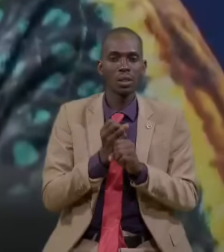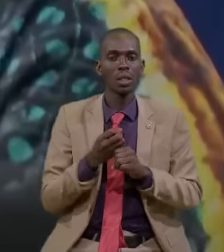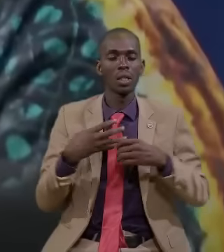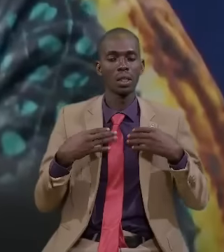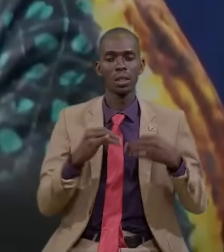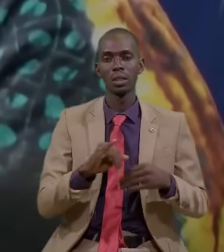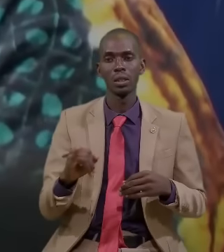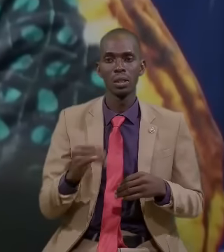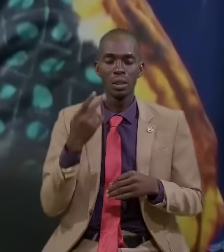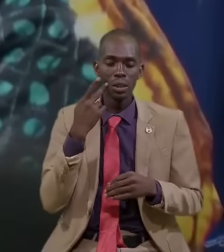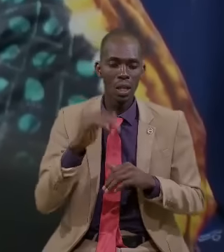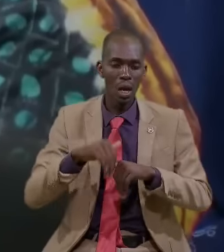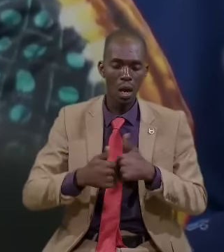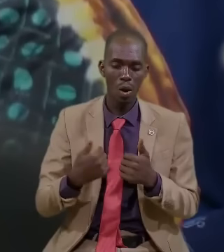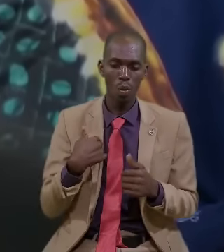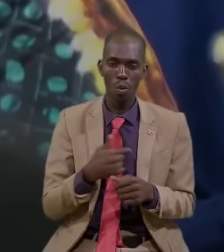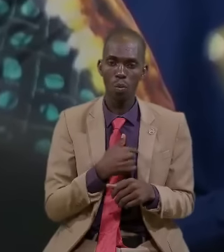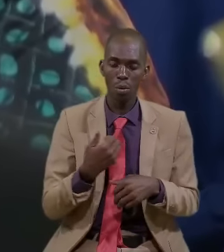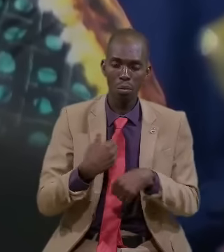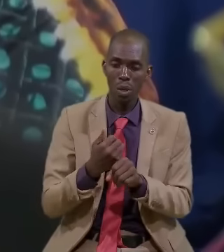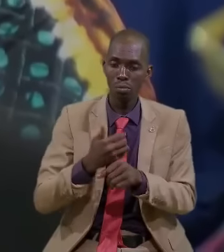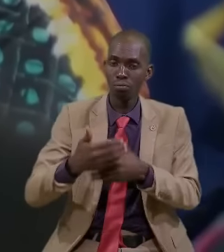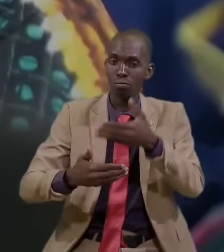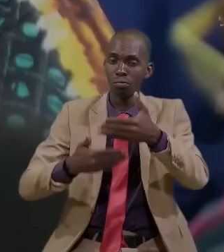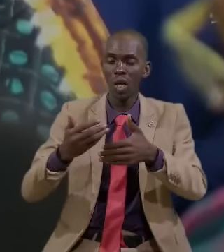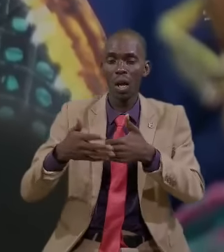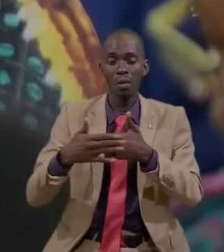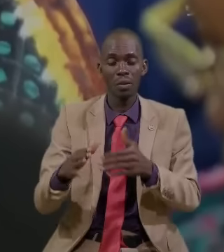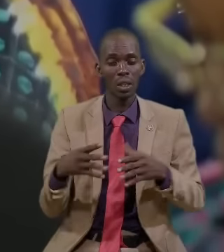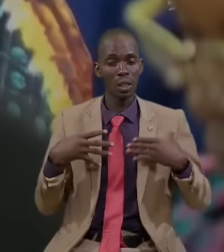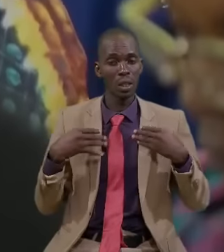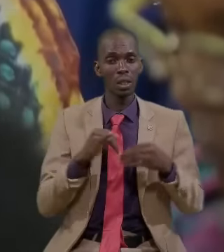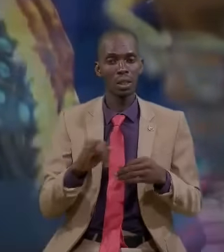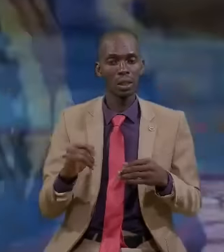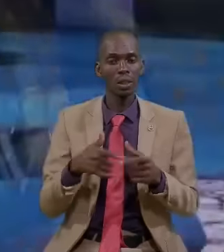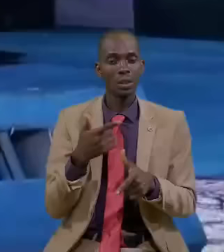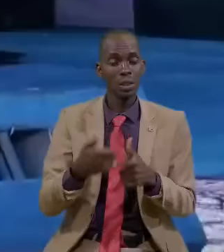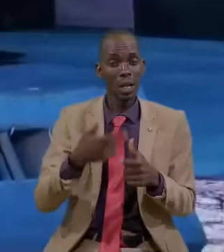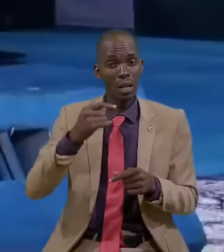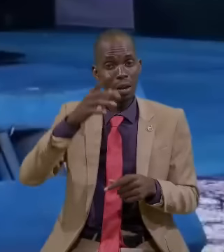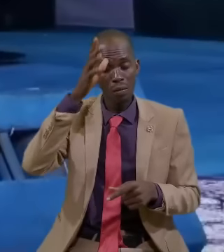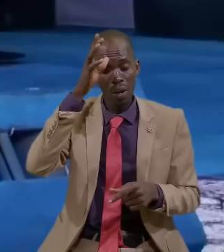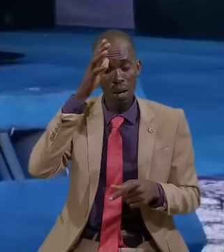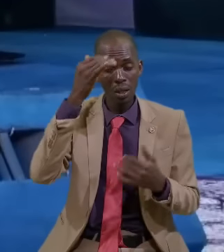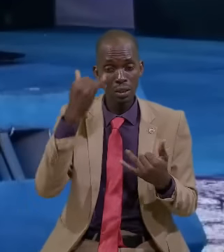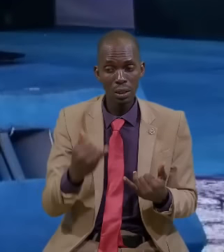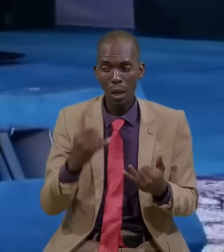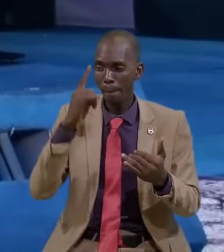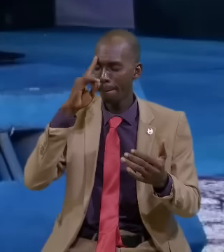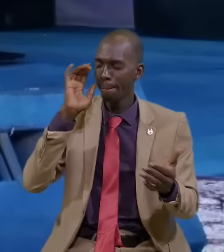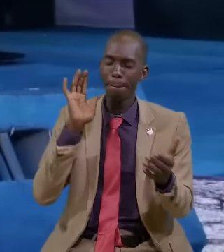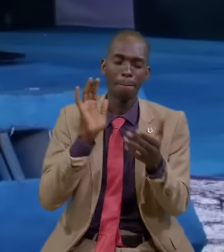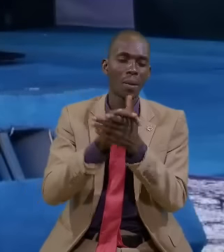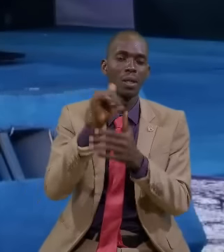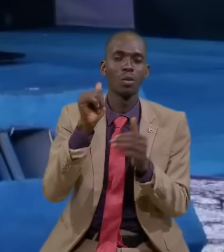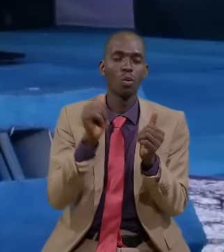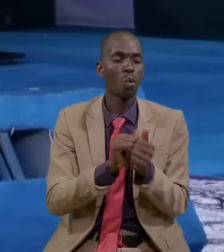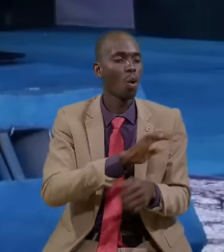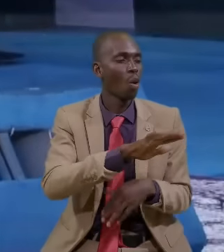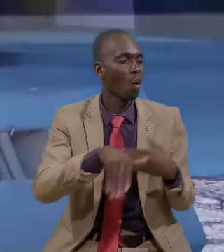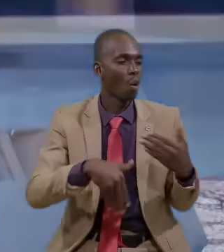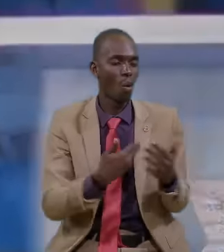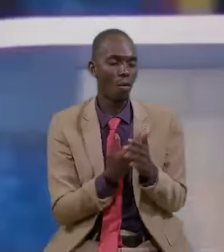we are healed? And himself believed and his whole house. When the Lord